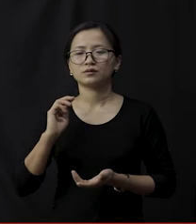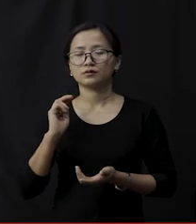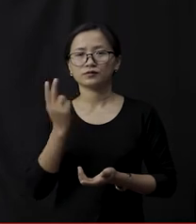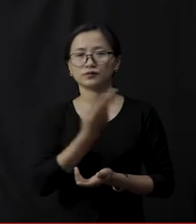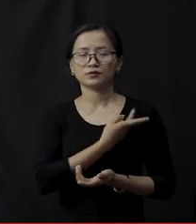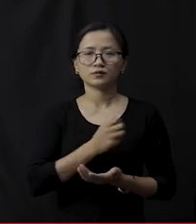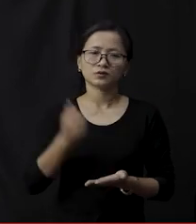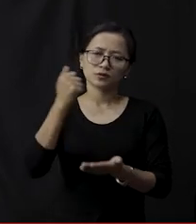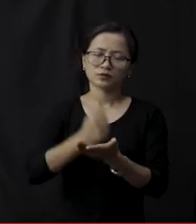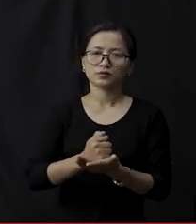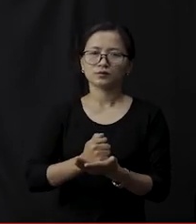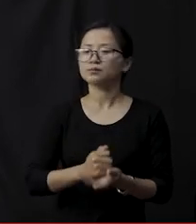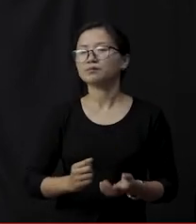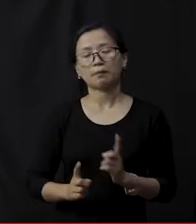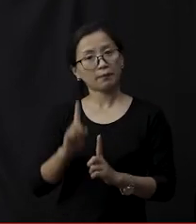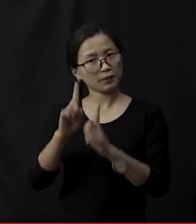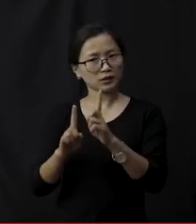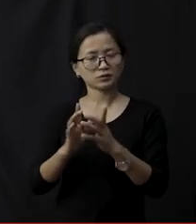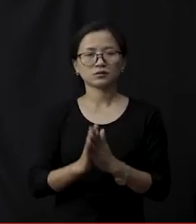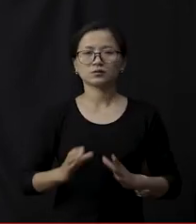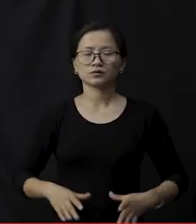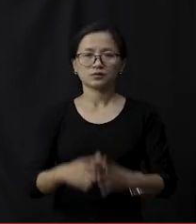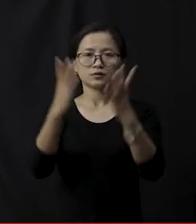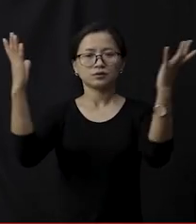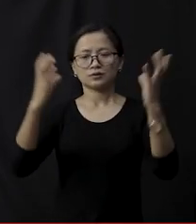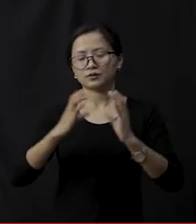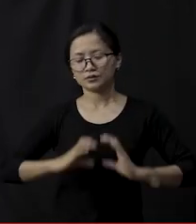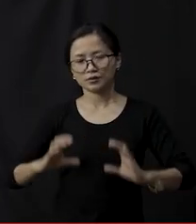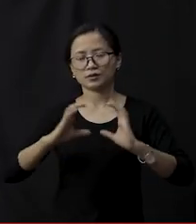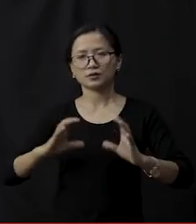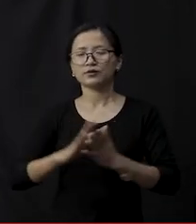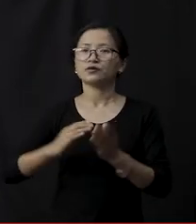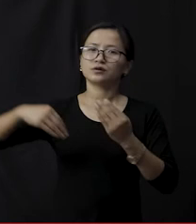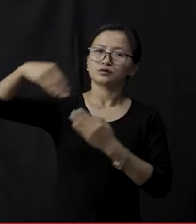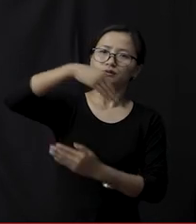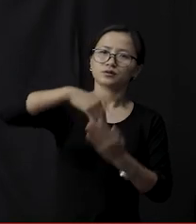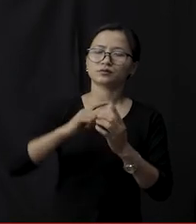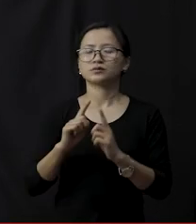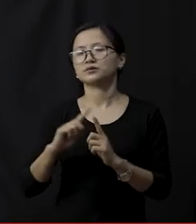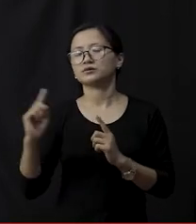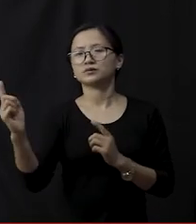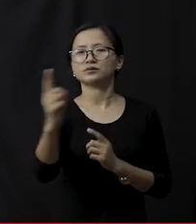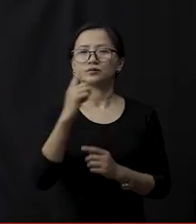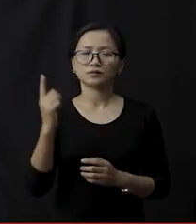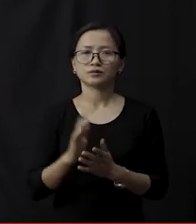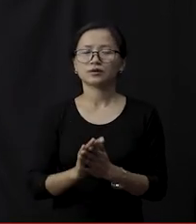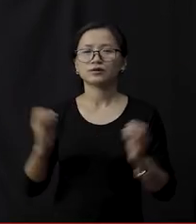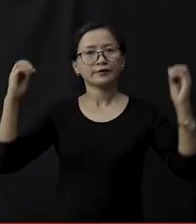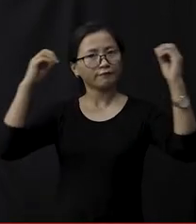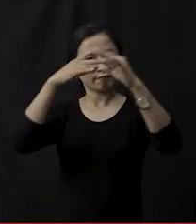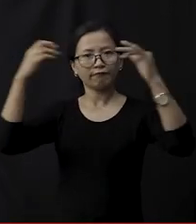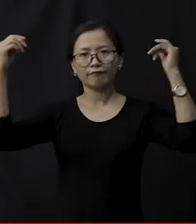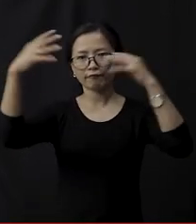every one of us should plant our tree to take care of our surrounding, to take care of our